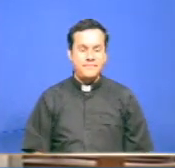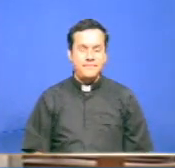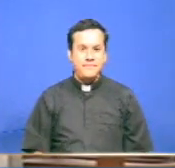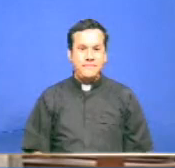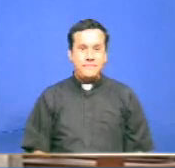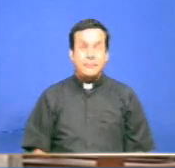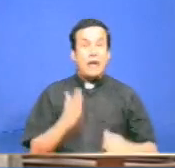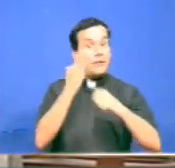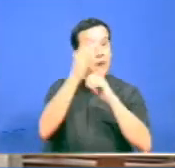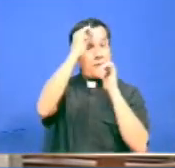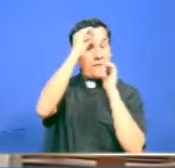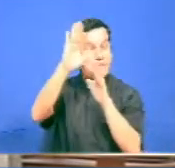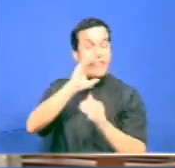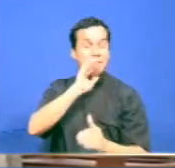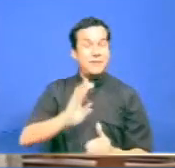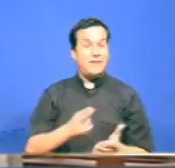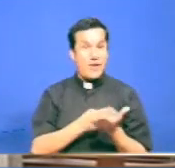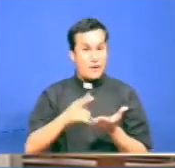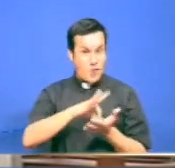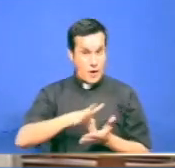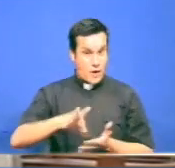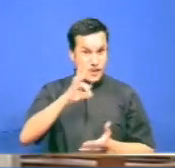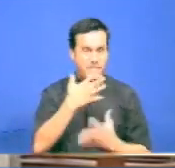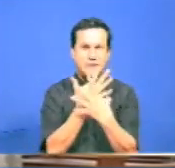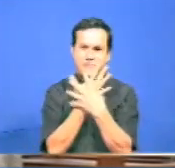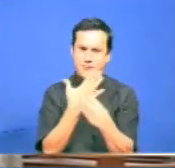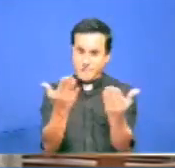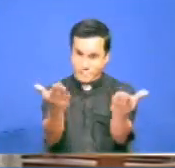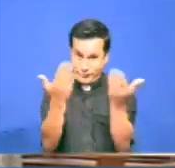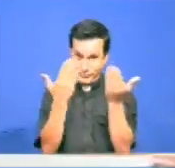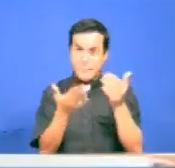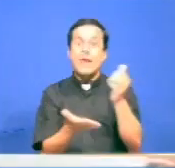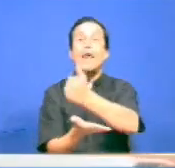Kwa jina la Baba, na la Mwana, na la Roho Mtakatifu.